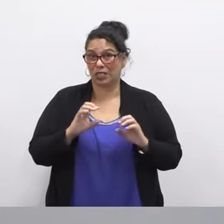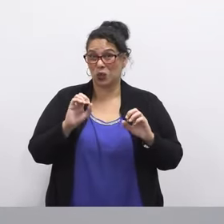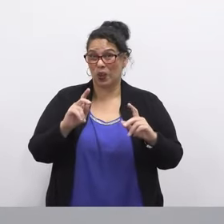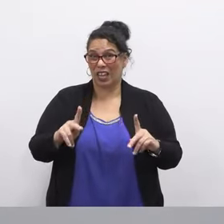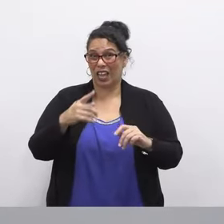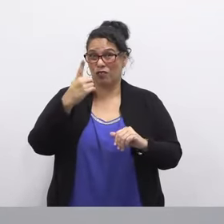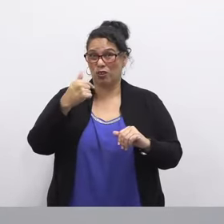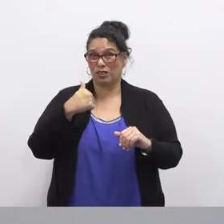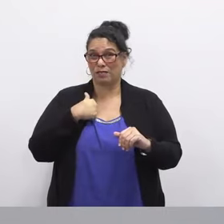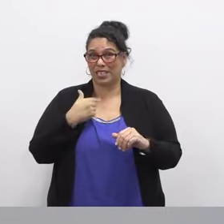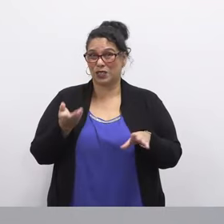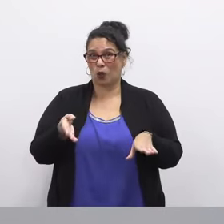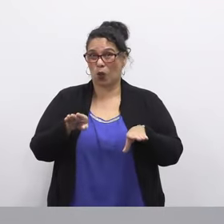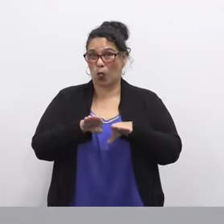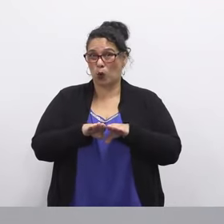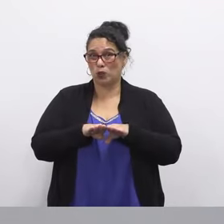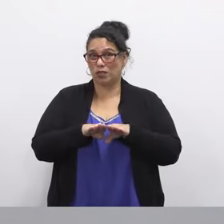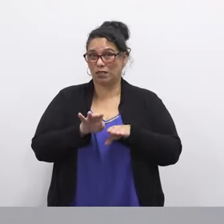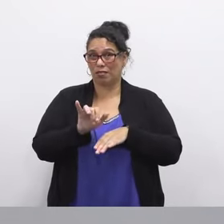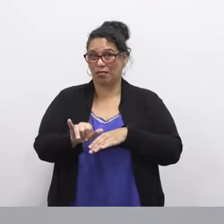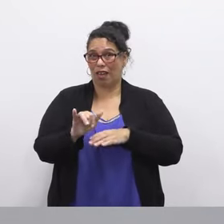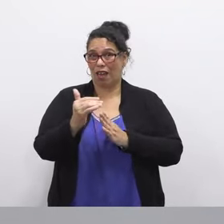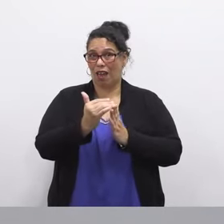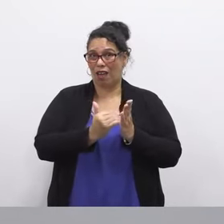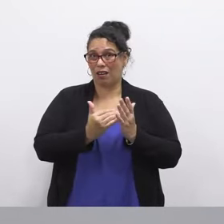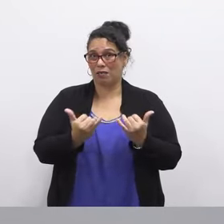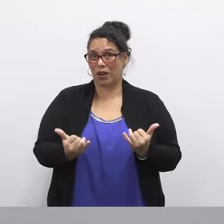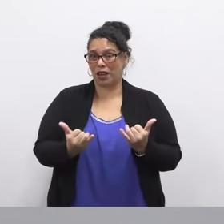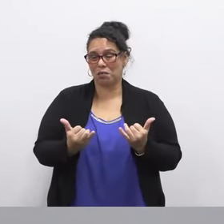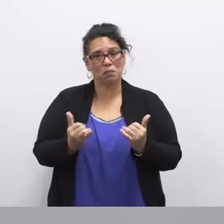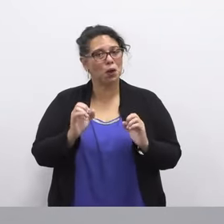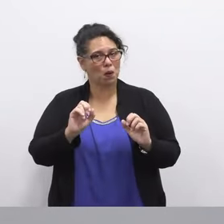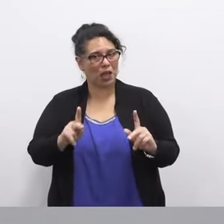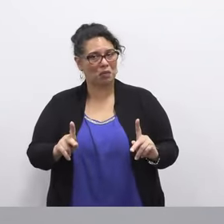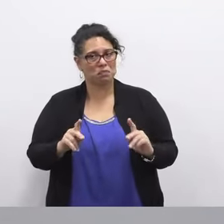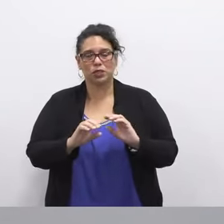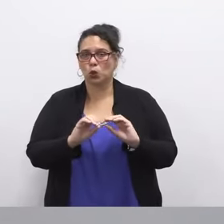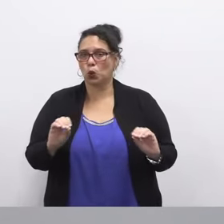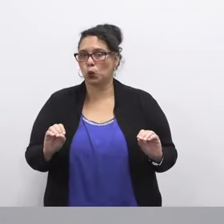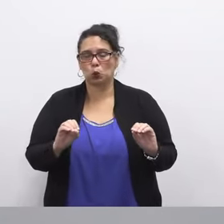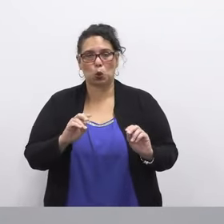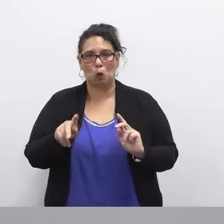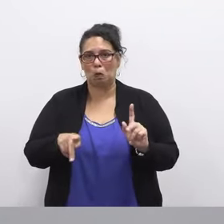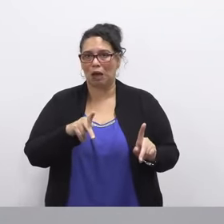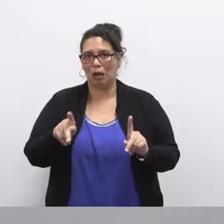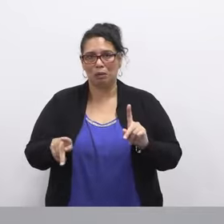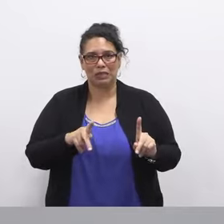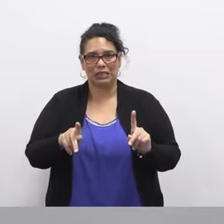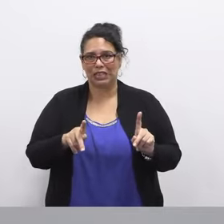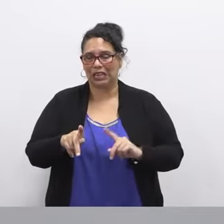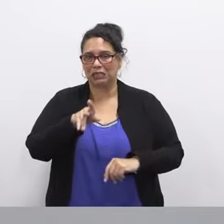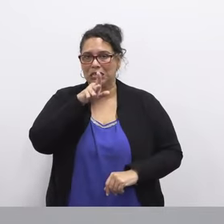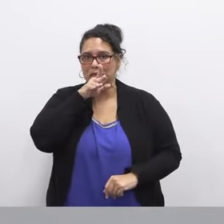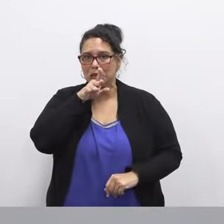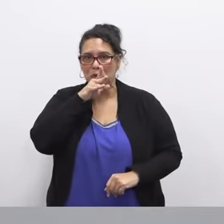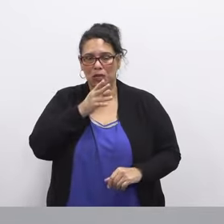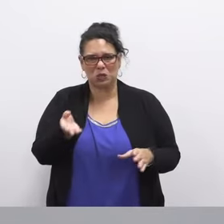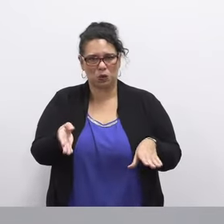for me to just close the item at this point? Okay. So we have no public testimony on that item, so the item is closed.